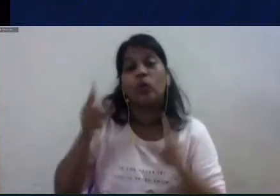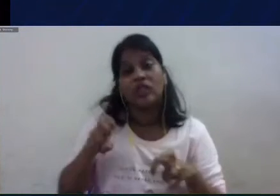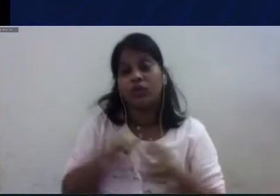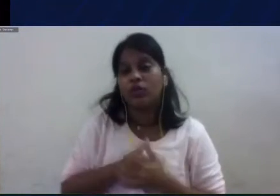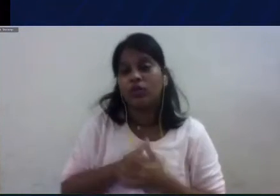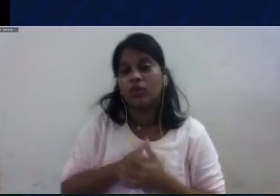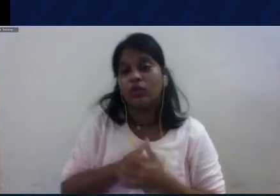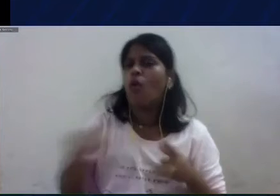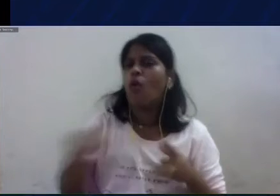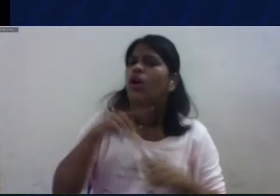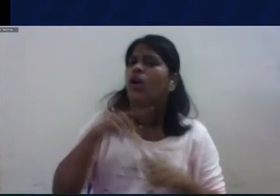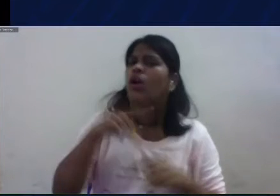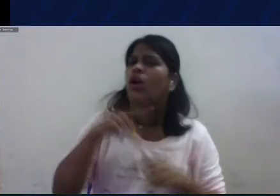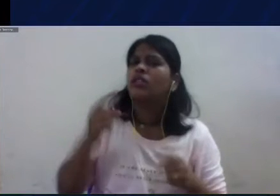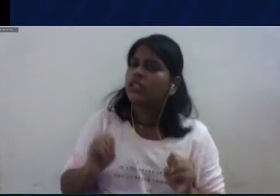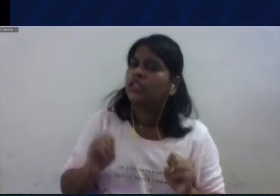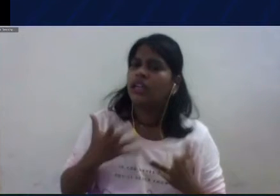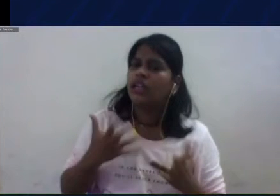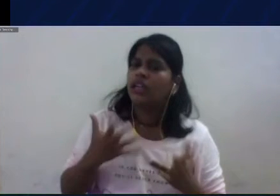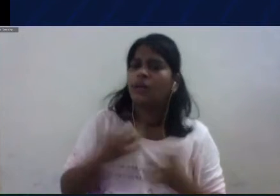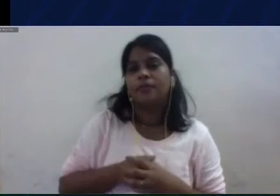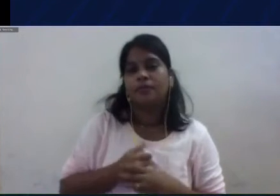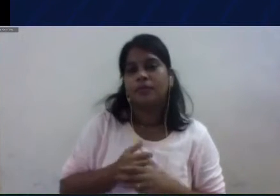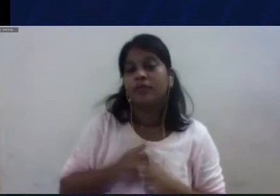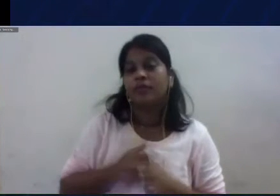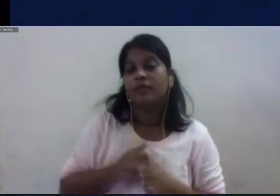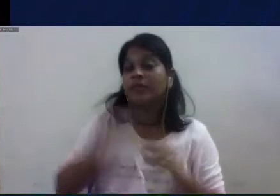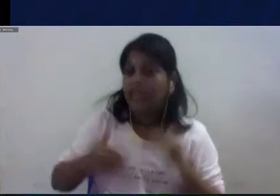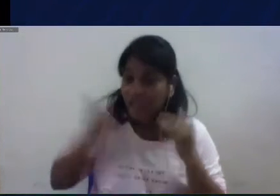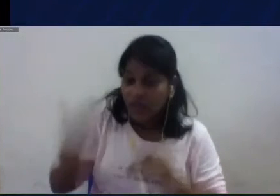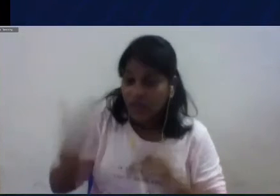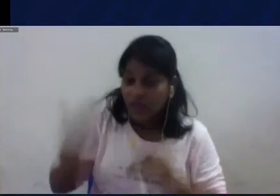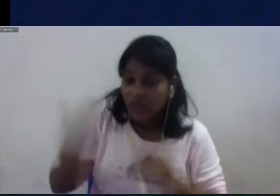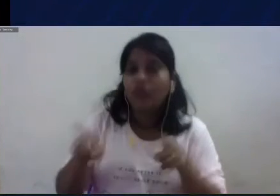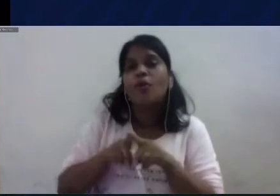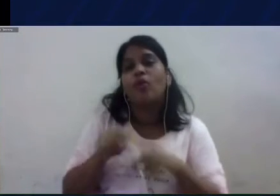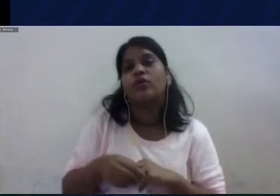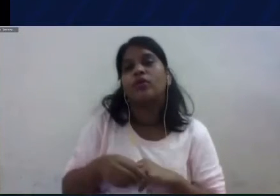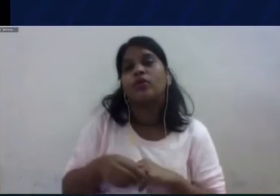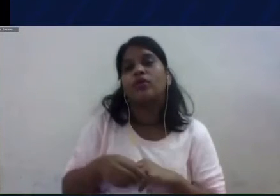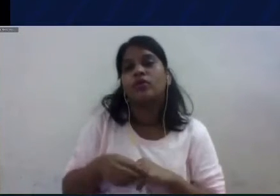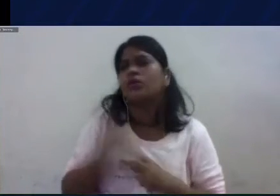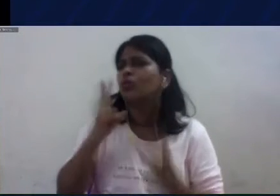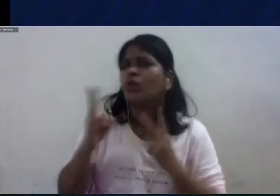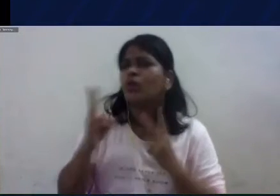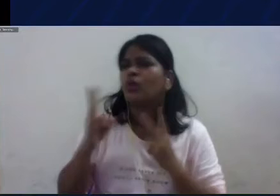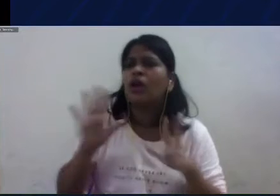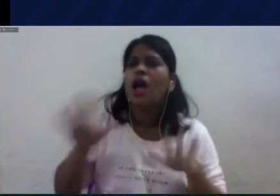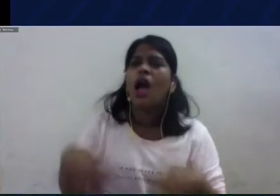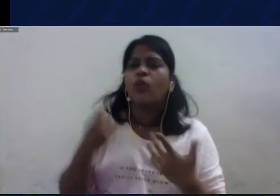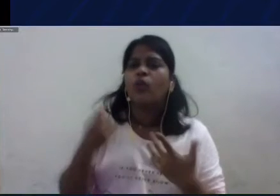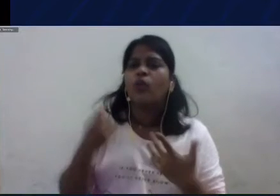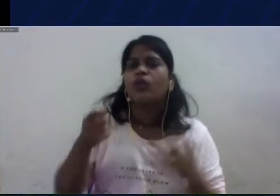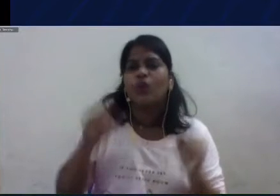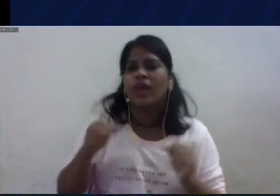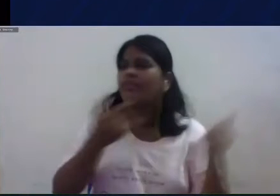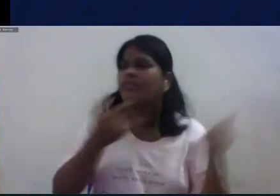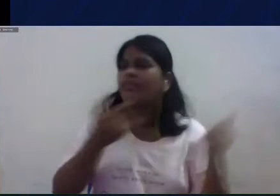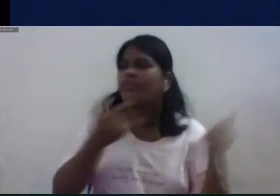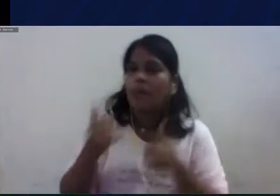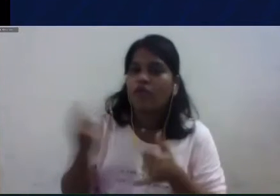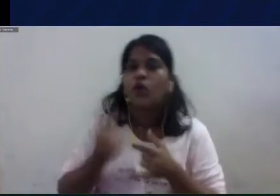all startups need to be kind of getting into that kind of a mode. Look how you can kind of gamify that